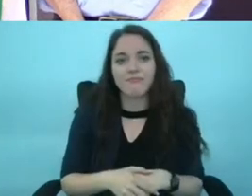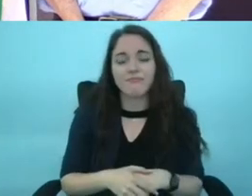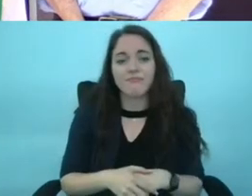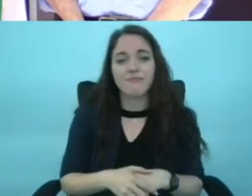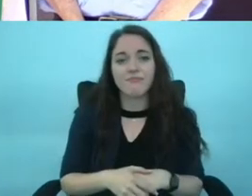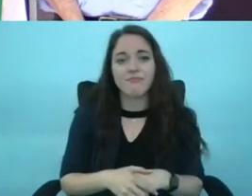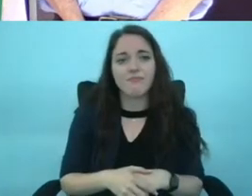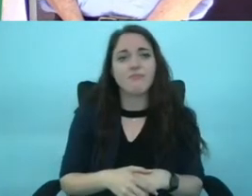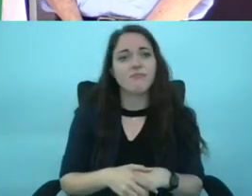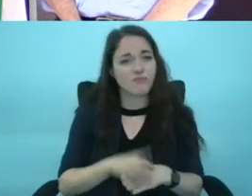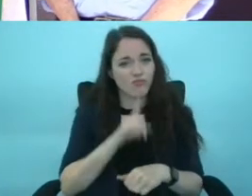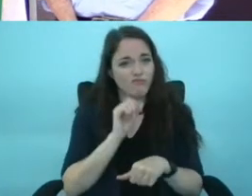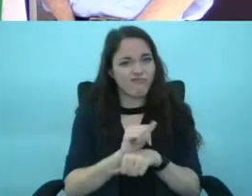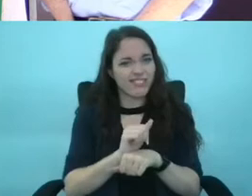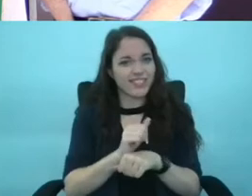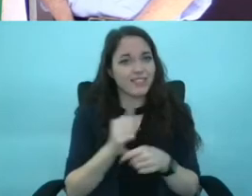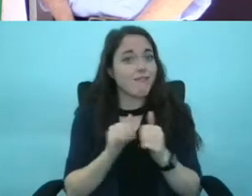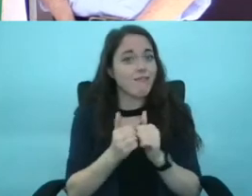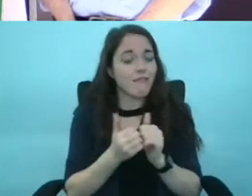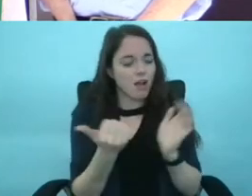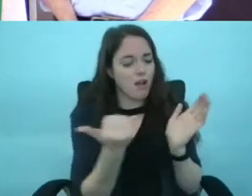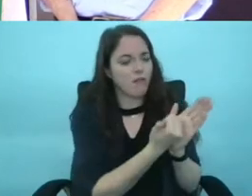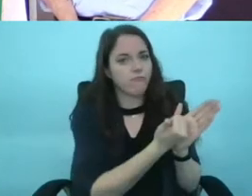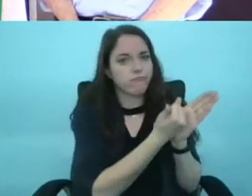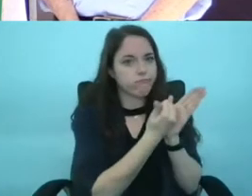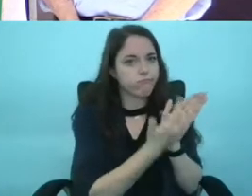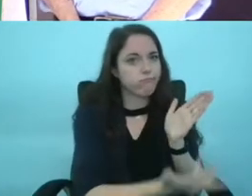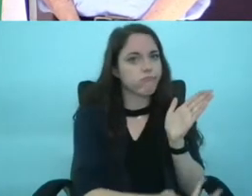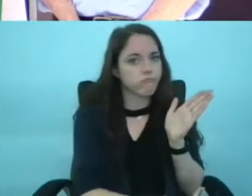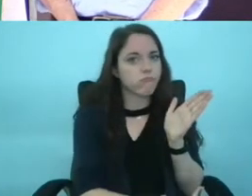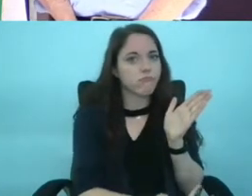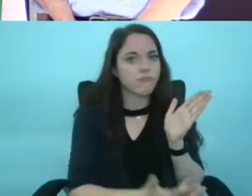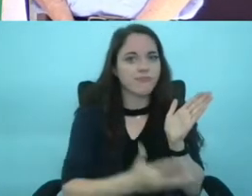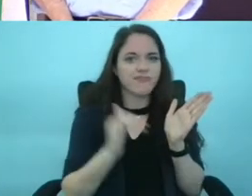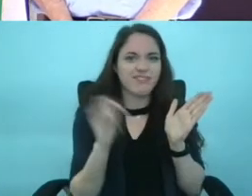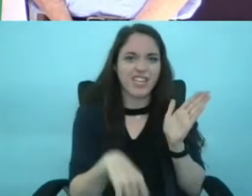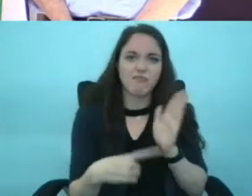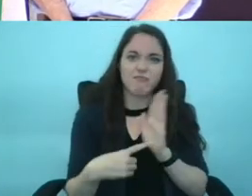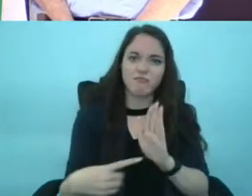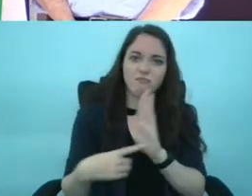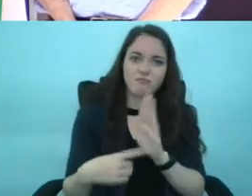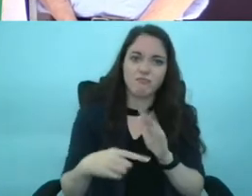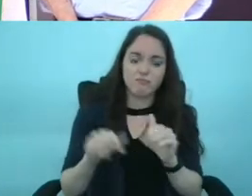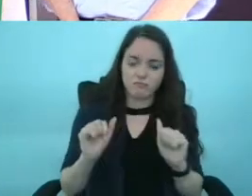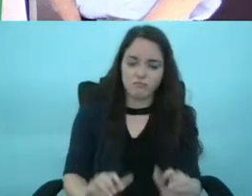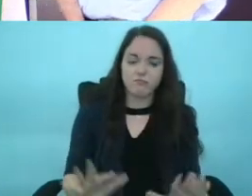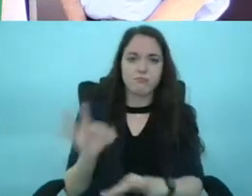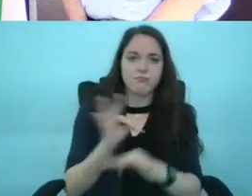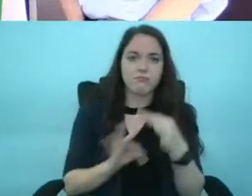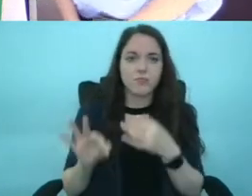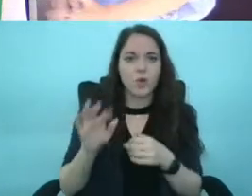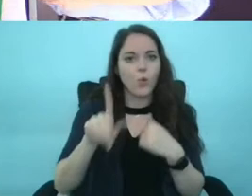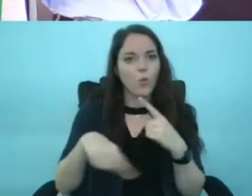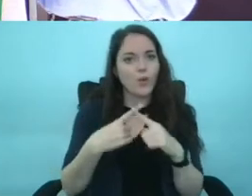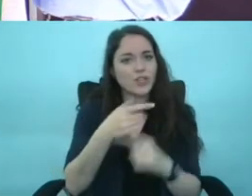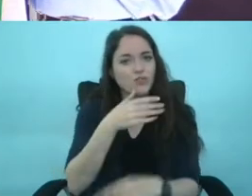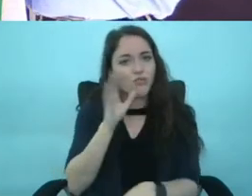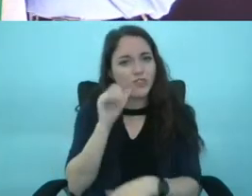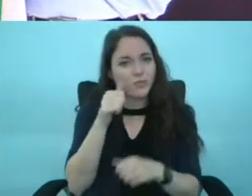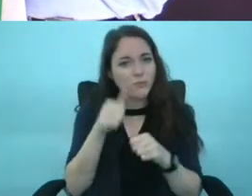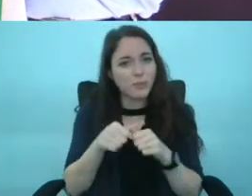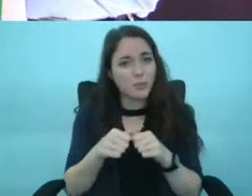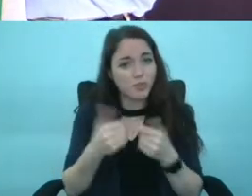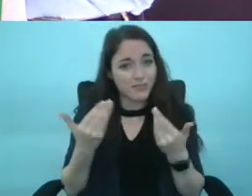out for you. When you drink from this cup, remember me." I invite us all